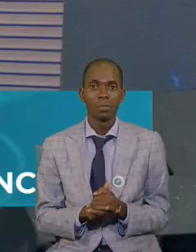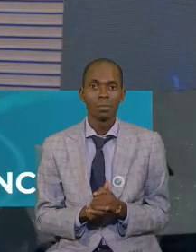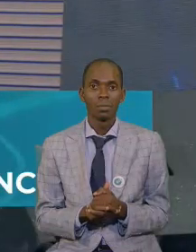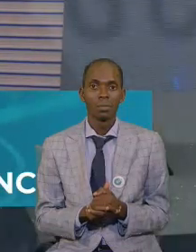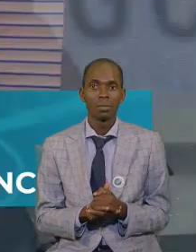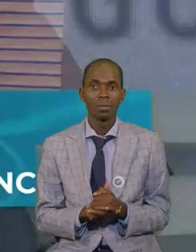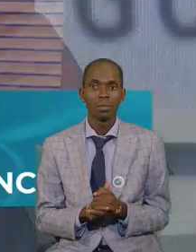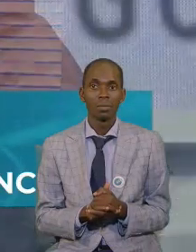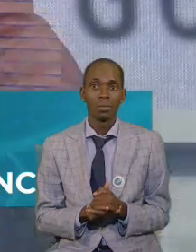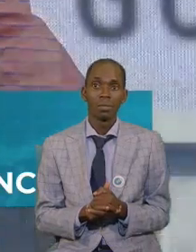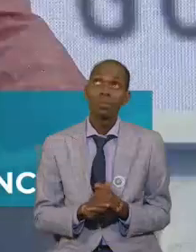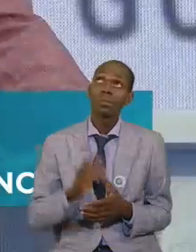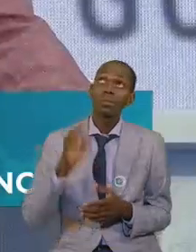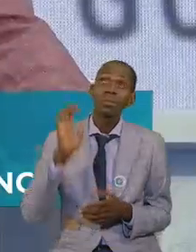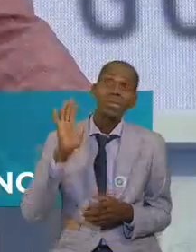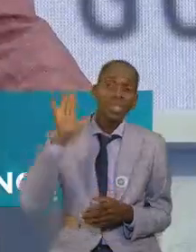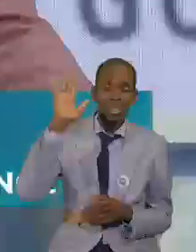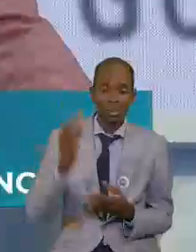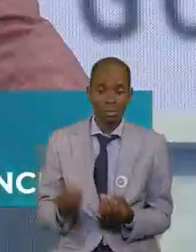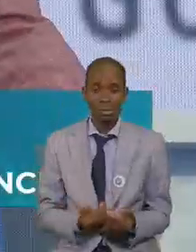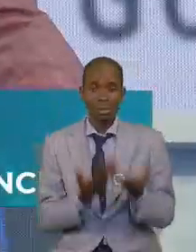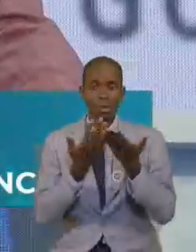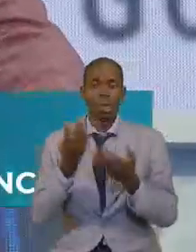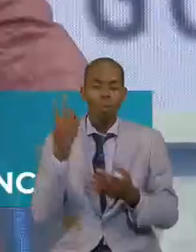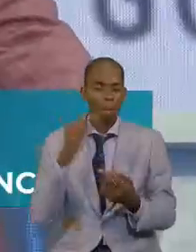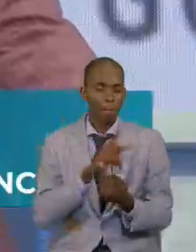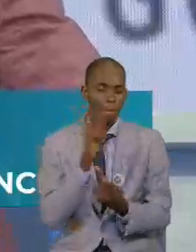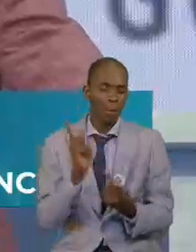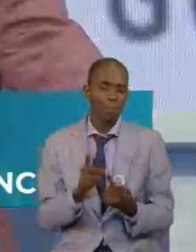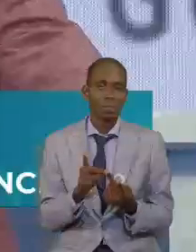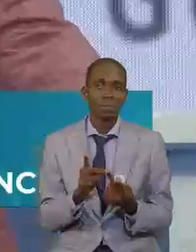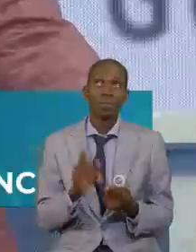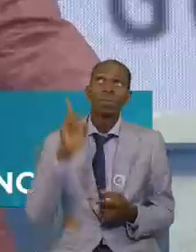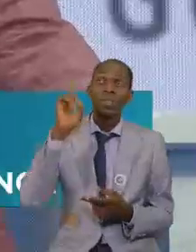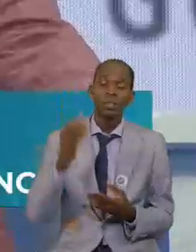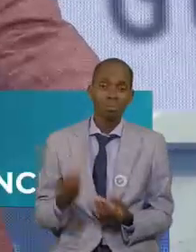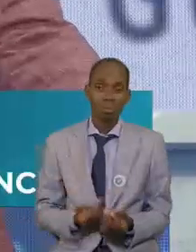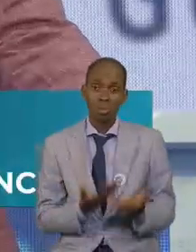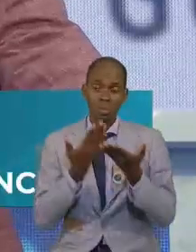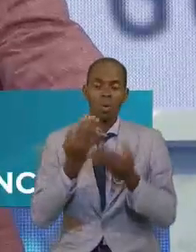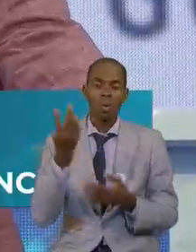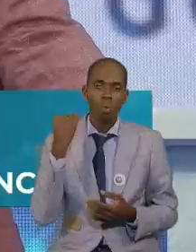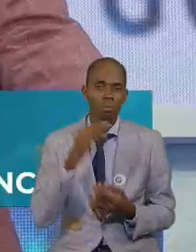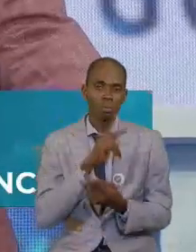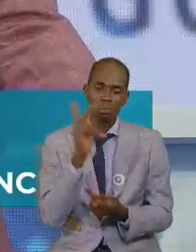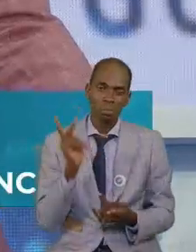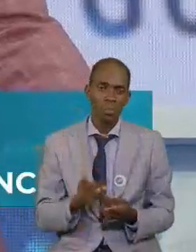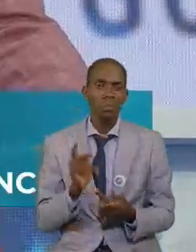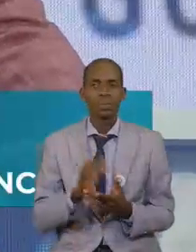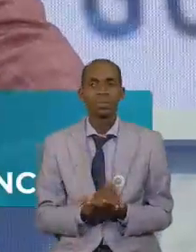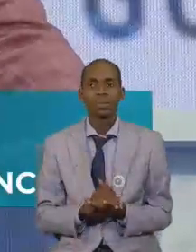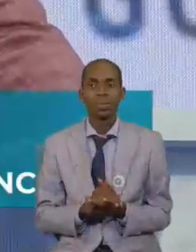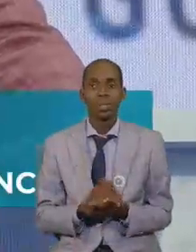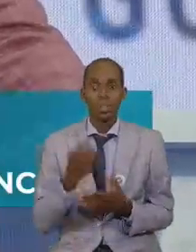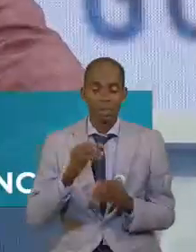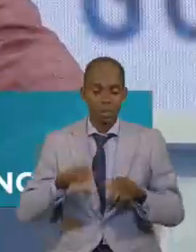His sacrifice was perfect. The propitiation was perfect. The